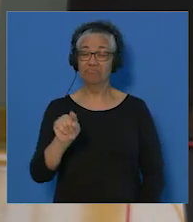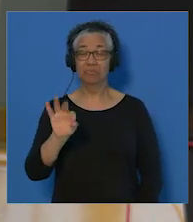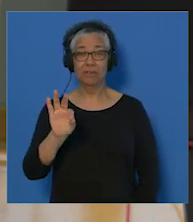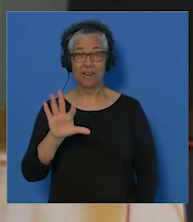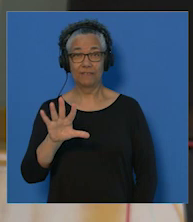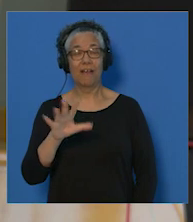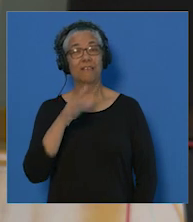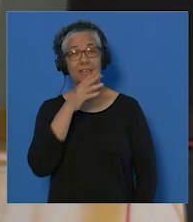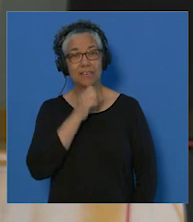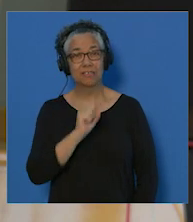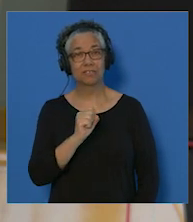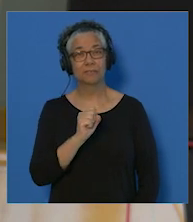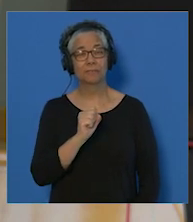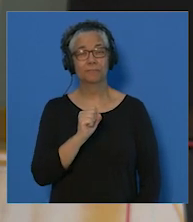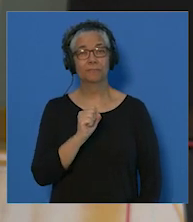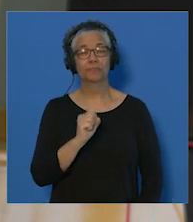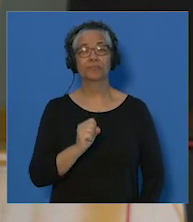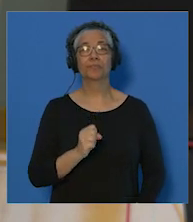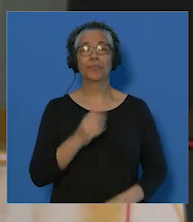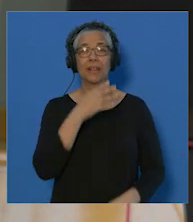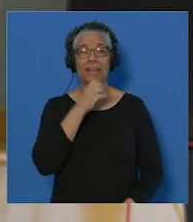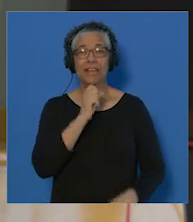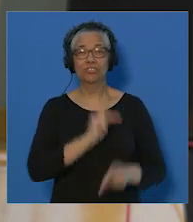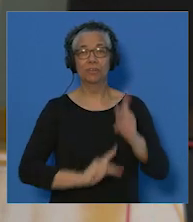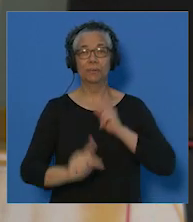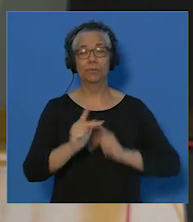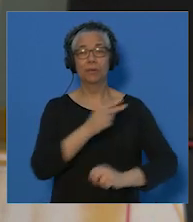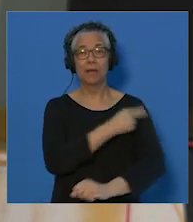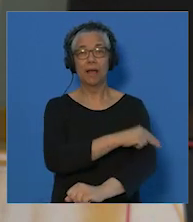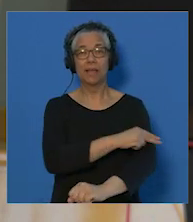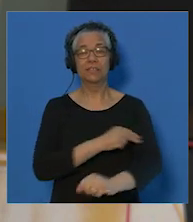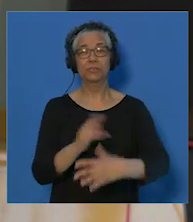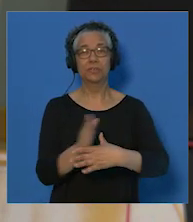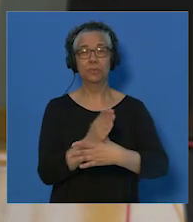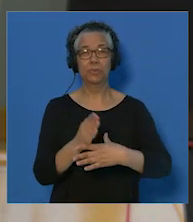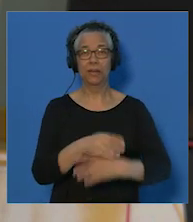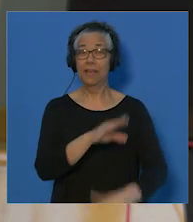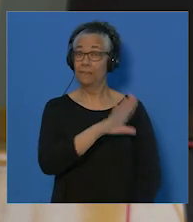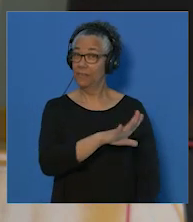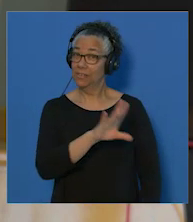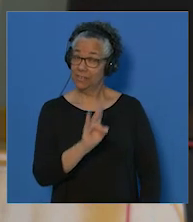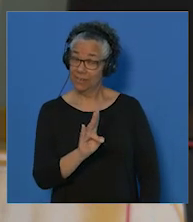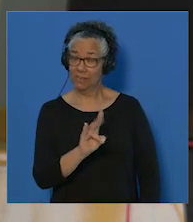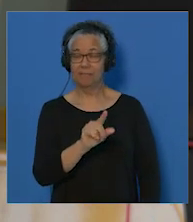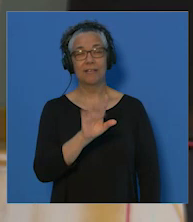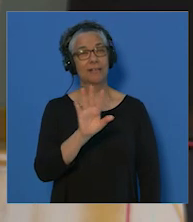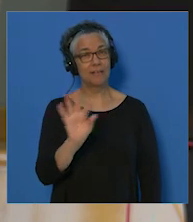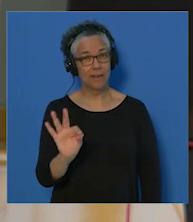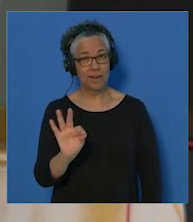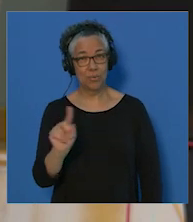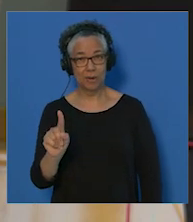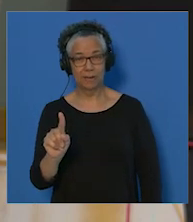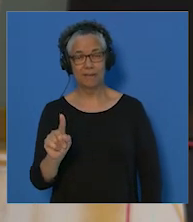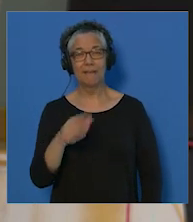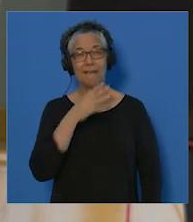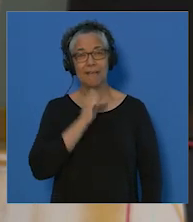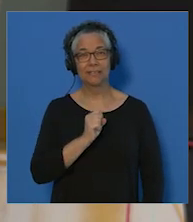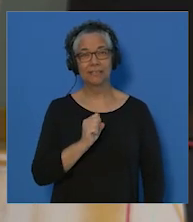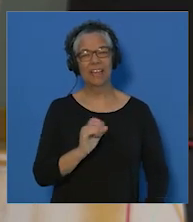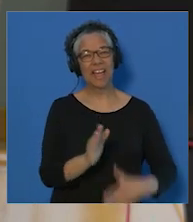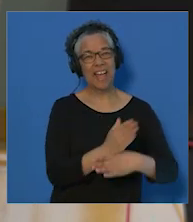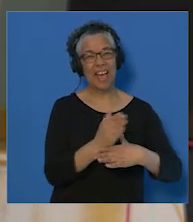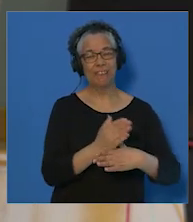95 years. The age of persons hospitalized ranges between 57 and 91 years, and the average age